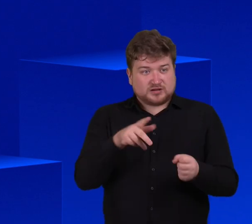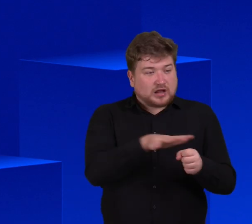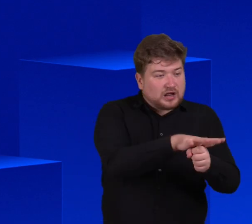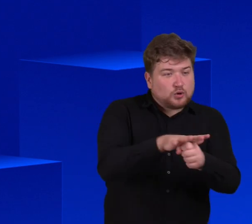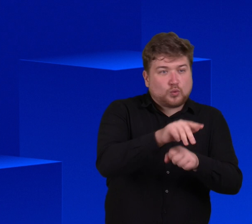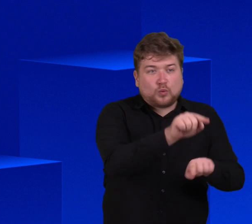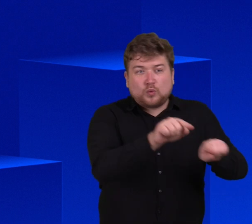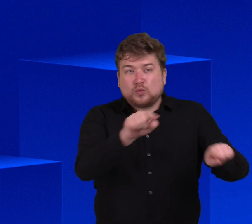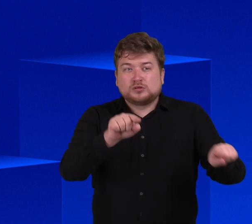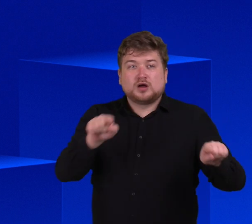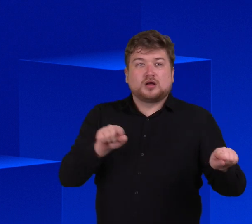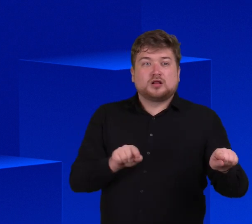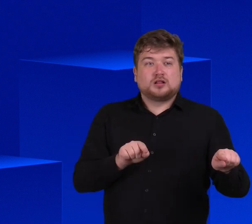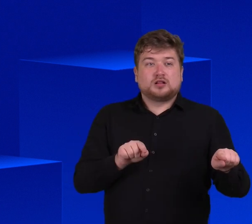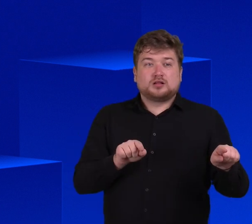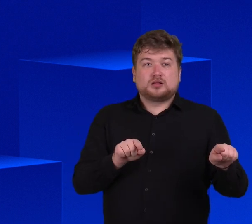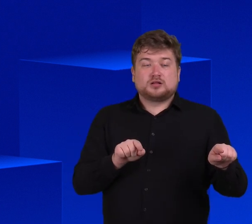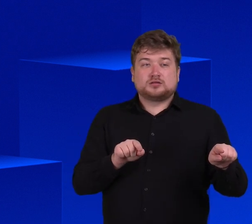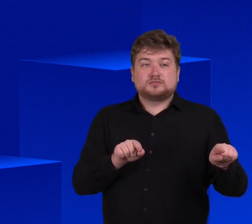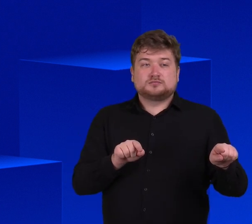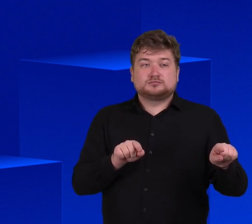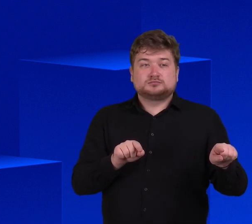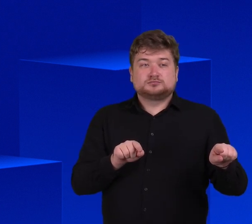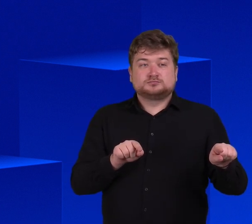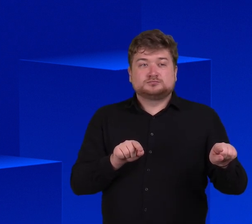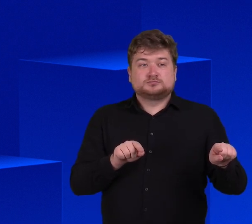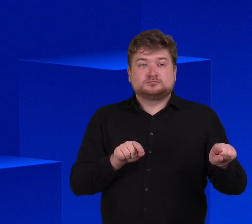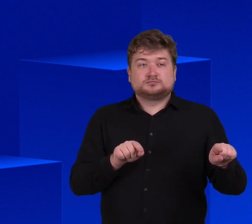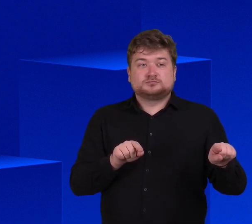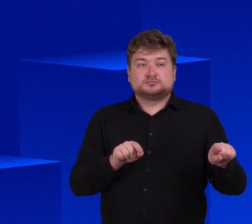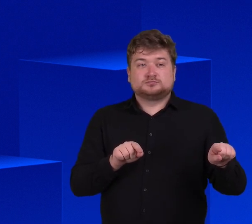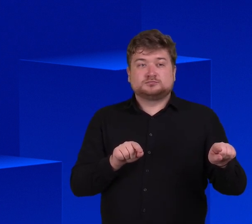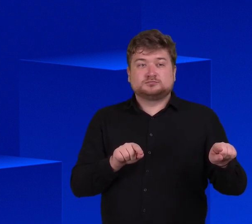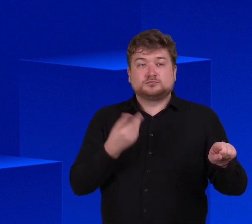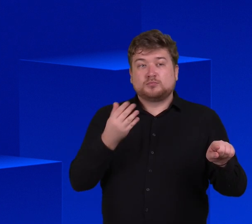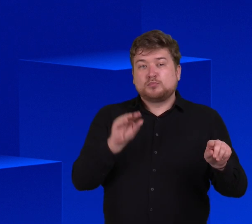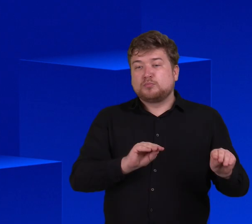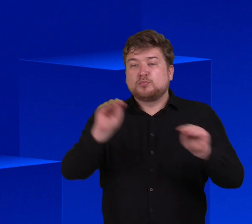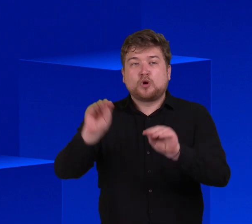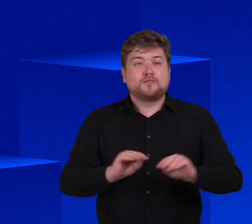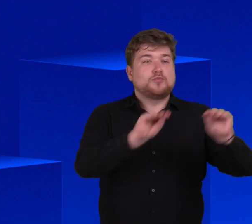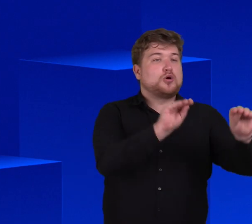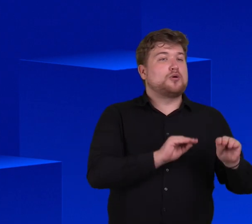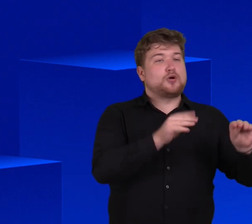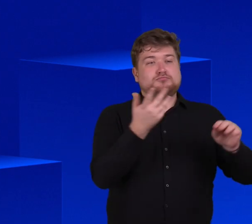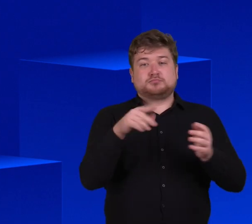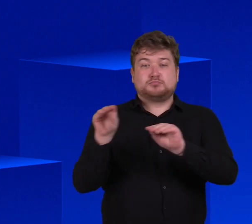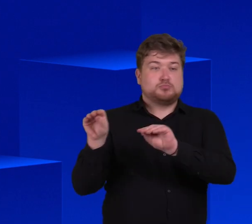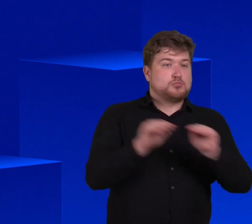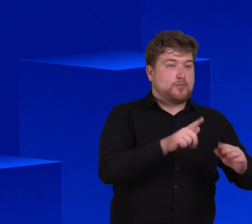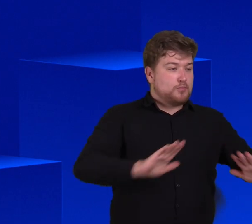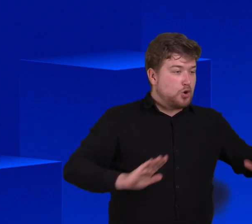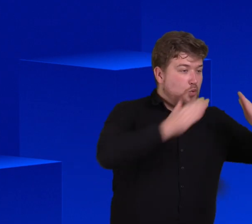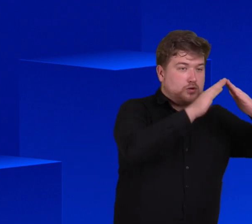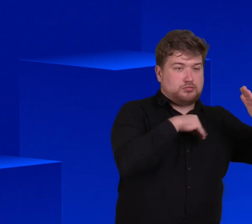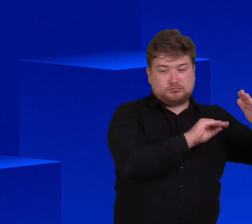the lowlands. They have specific challenges, they have specific roles in terms of, for instance, water supply,